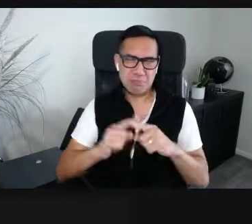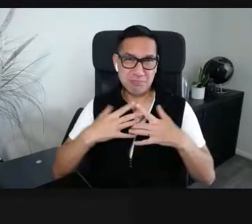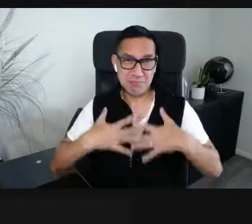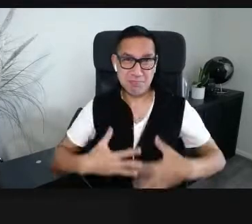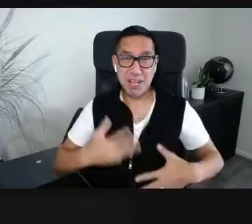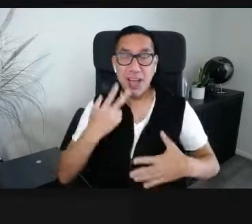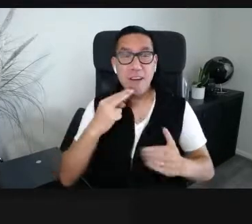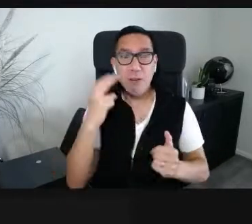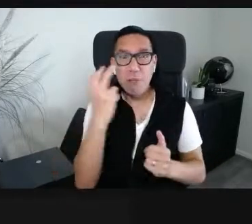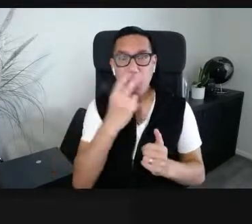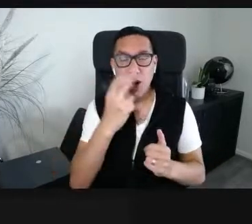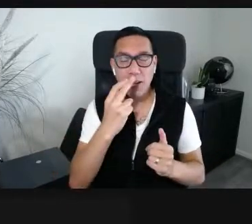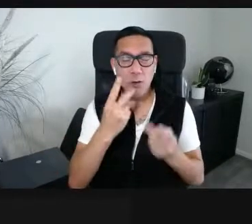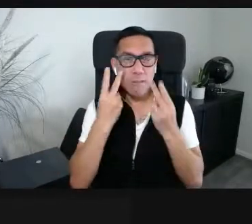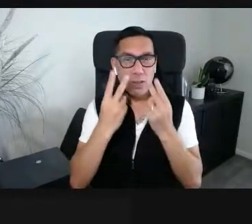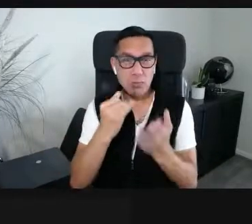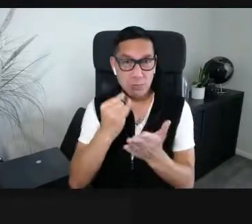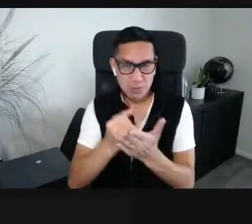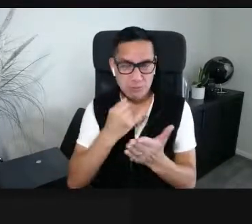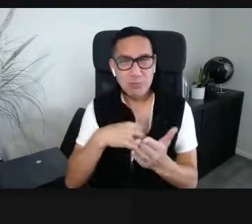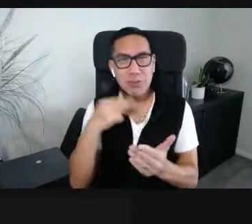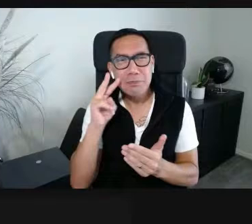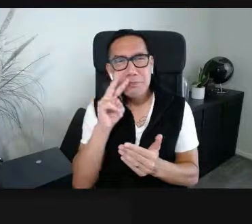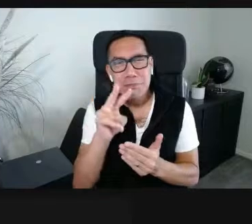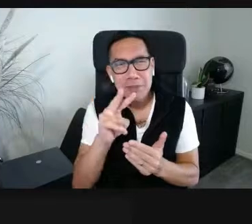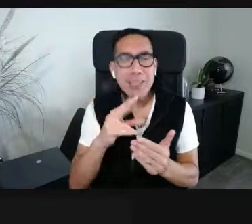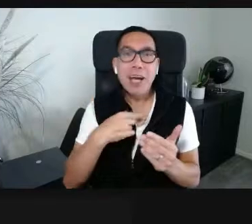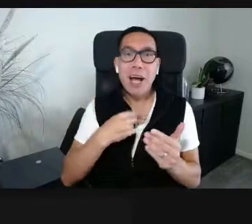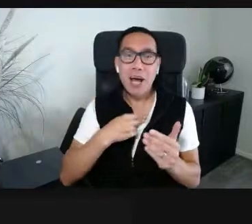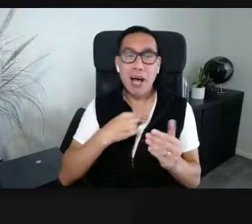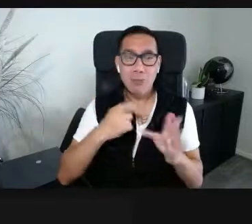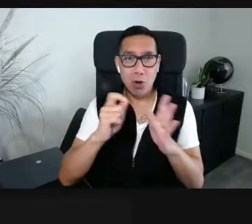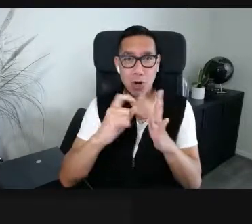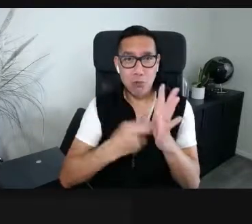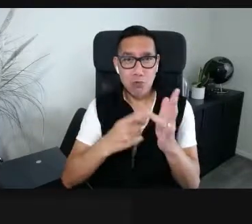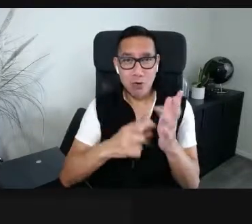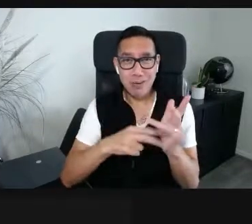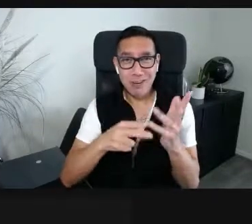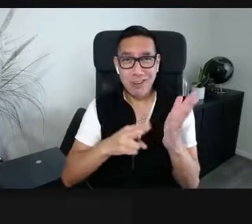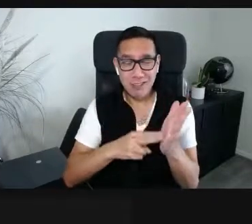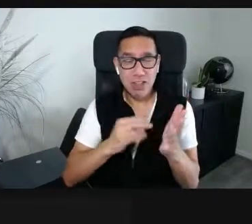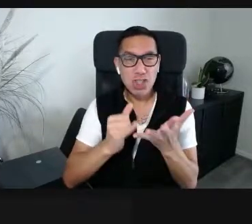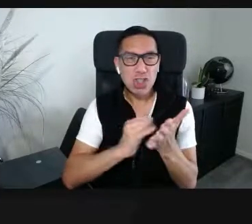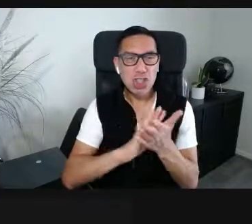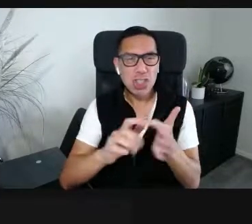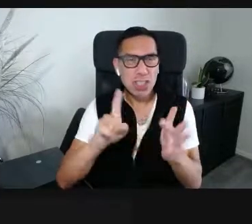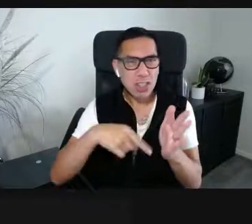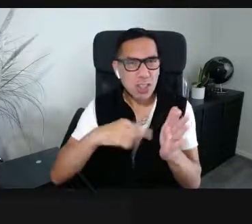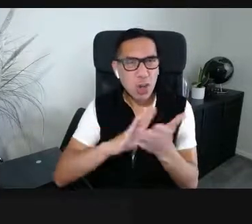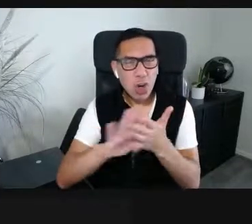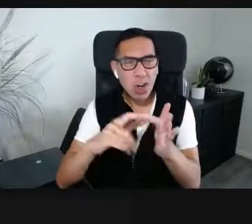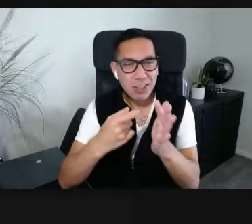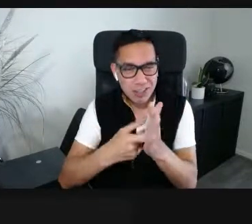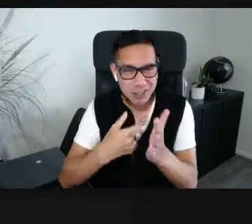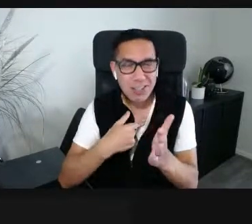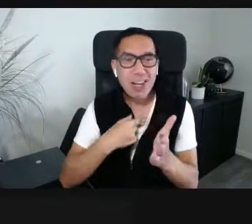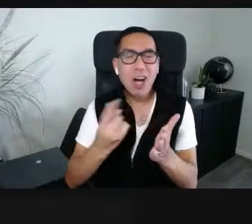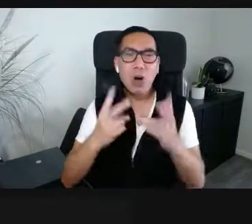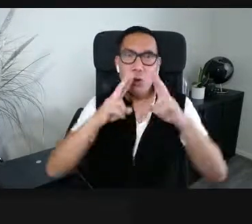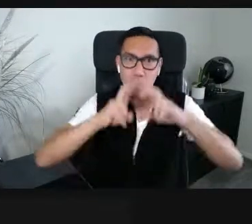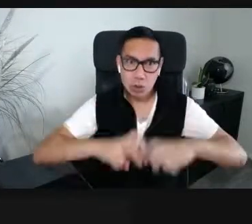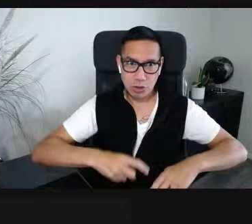impaired. My pronouns are she and her, and I'm the manager of the Stroke Research Register at Hunter Medical